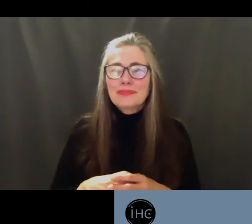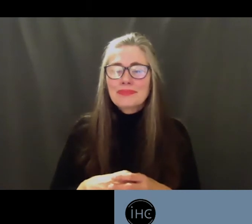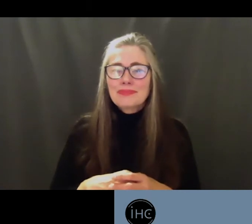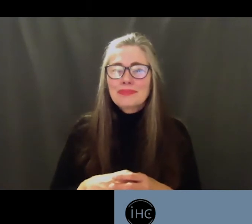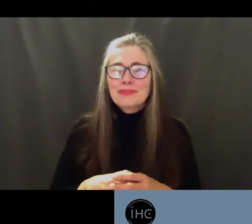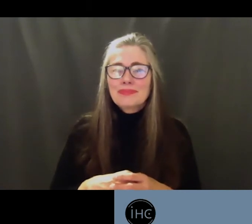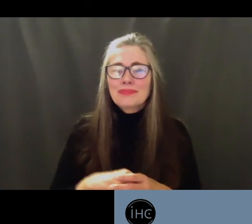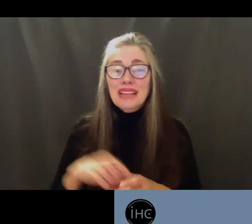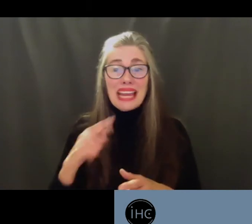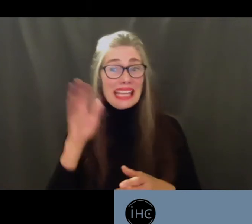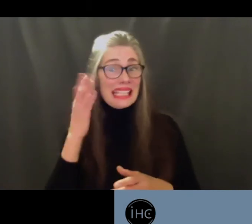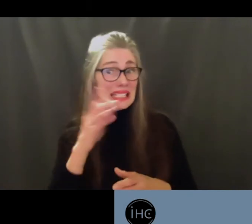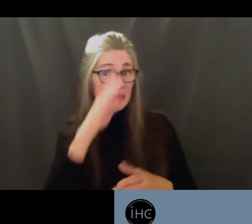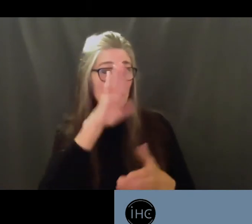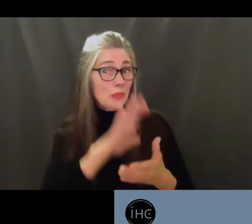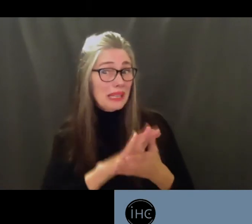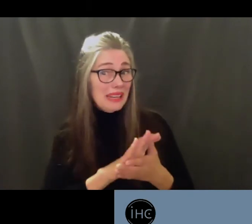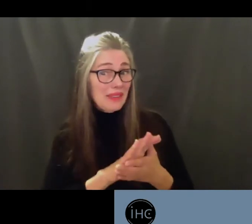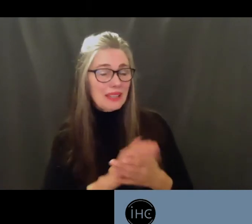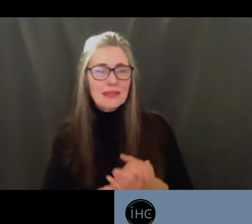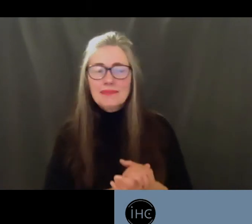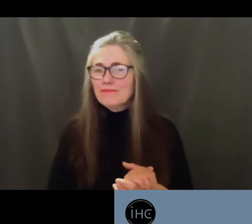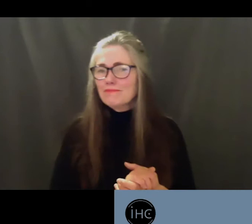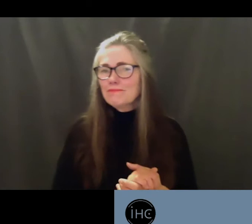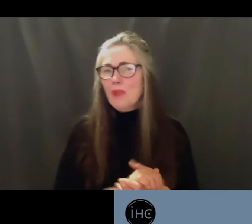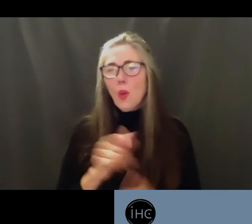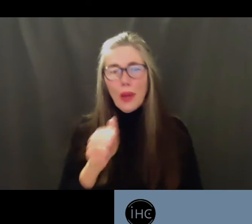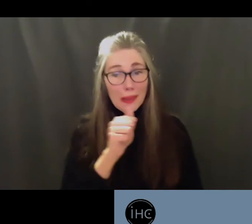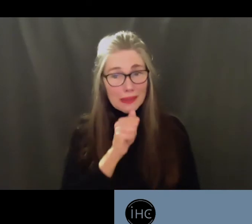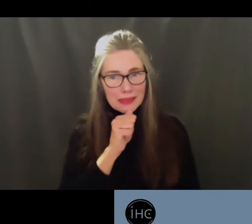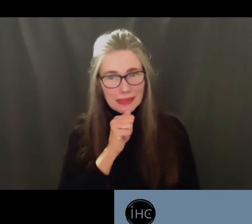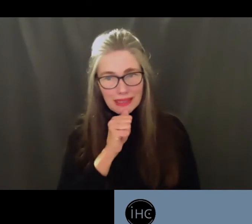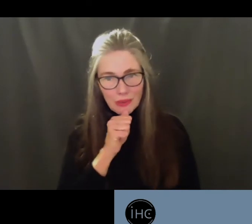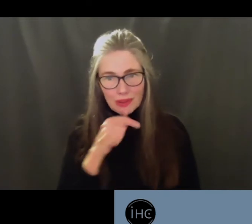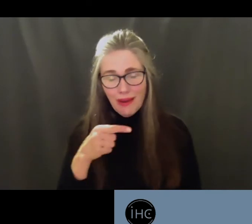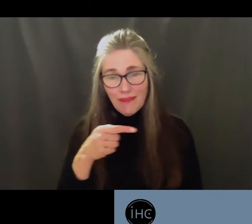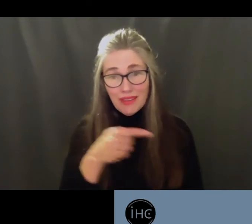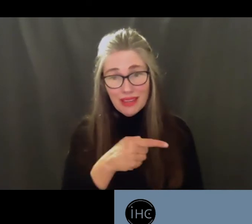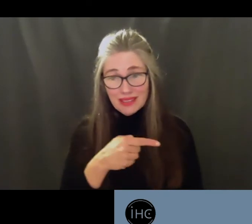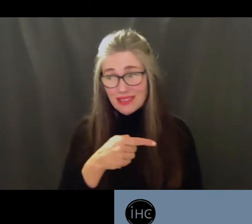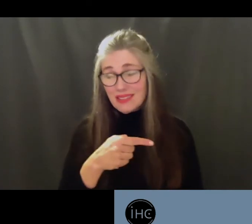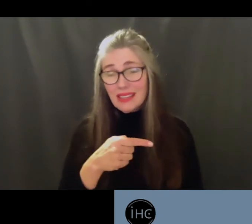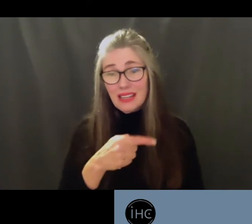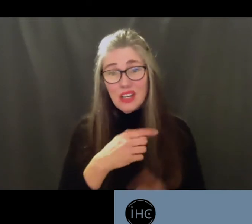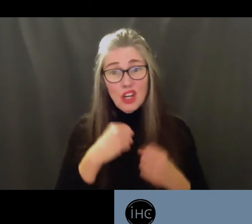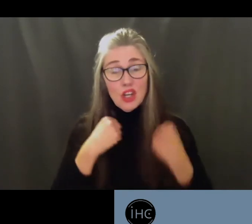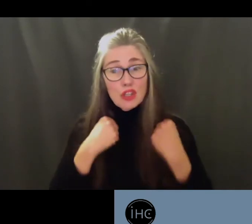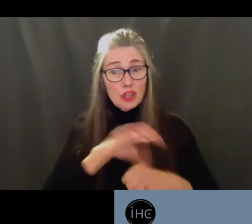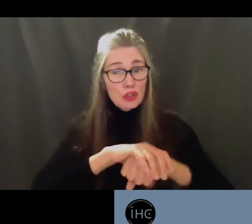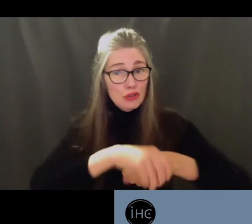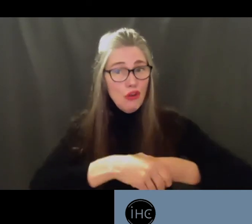he seemed to believe it. Well, the secret of the strongmen, one of many, is that they